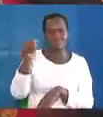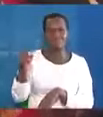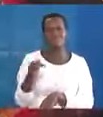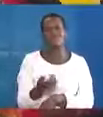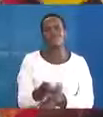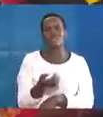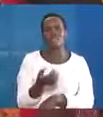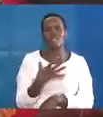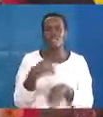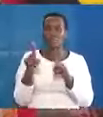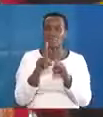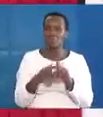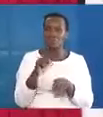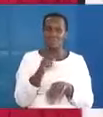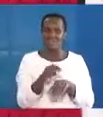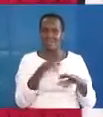And not only that,